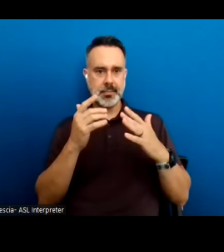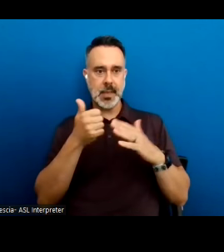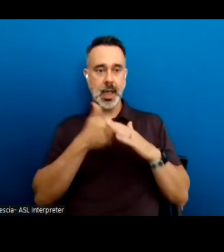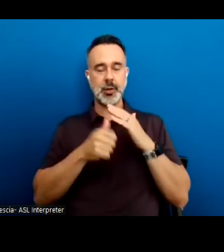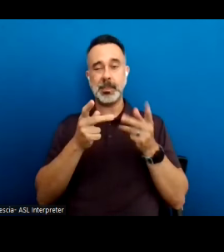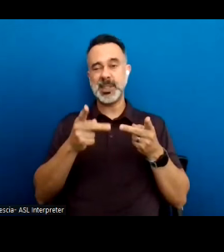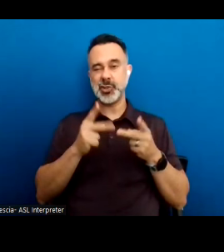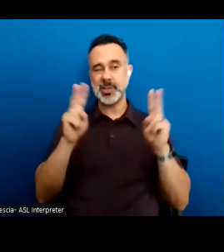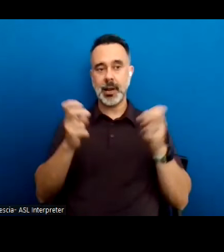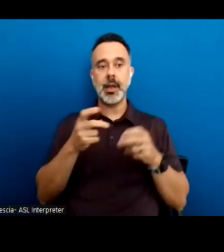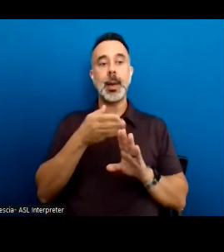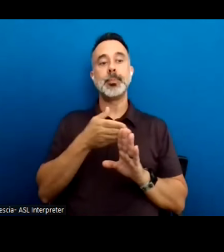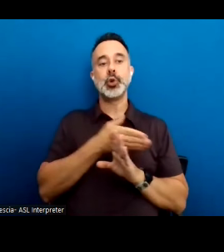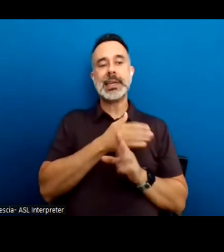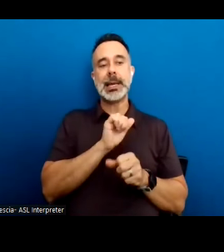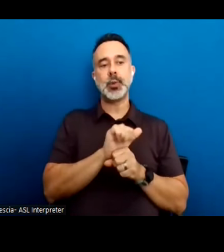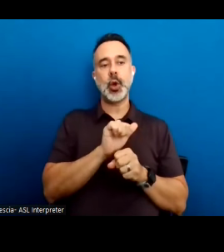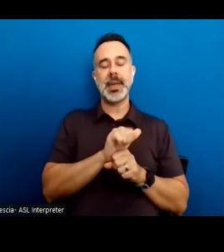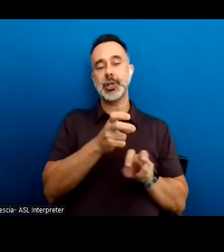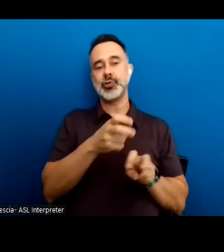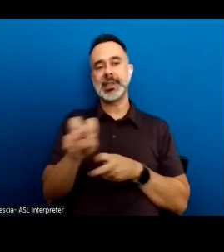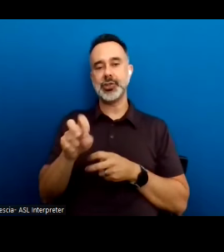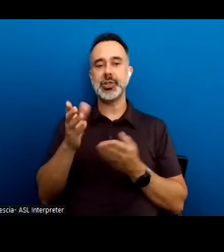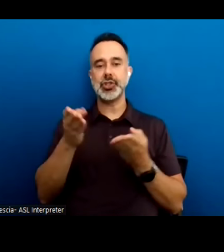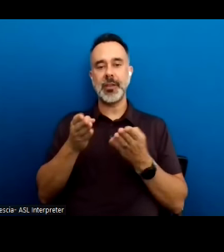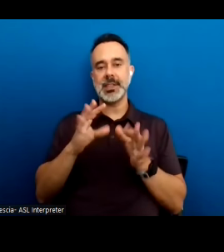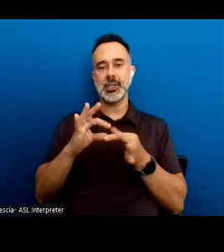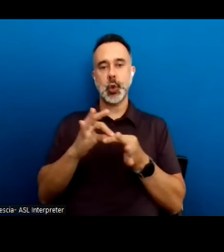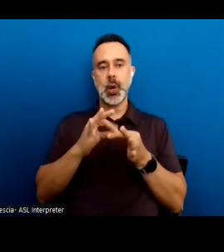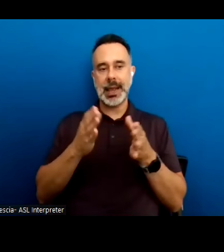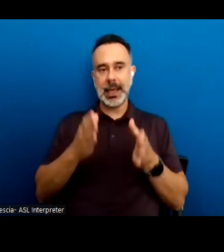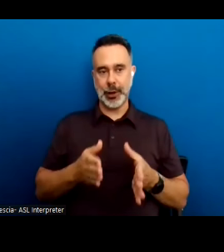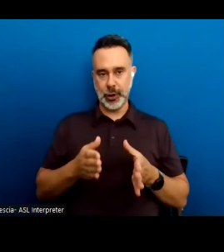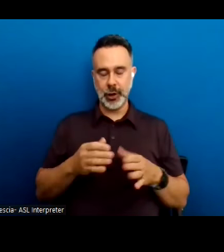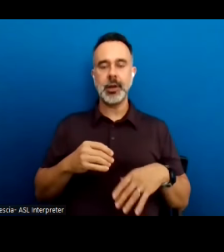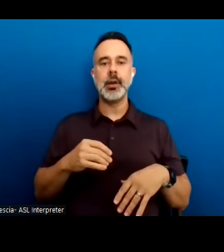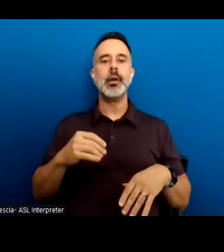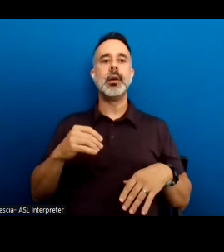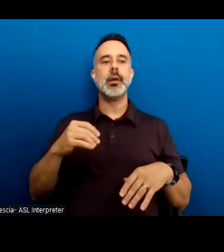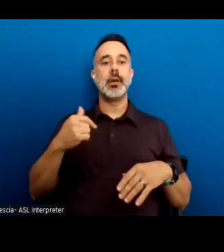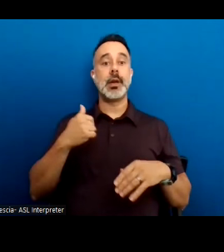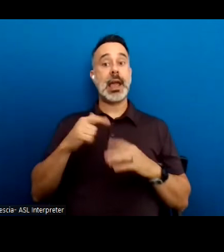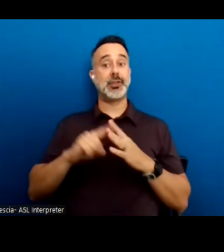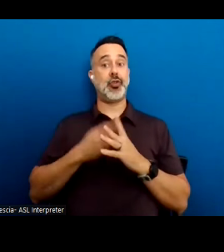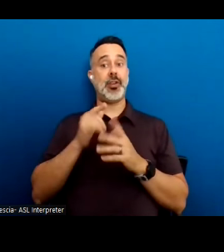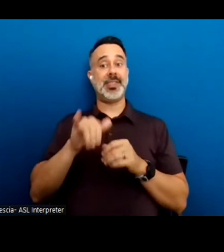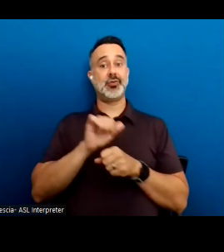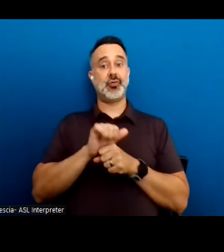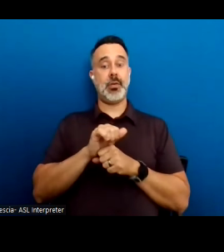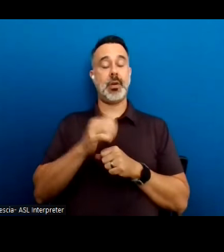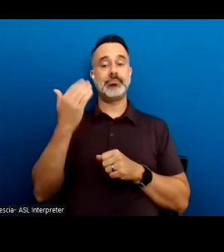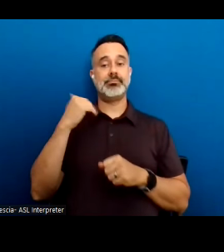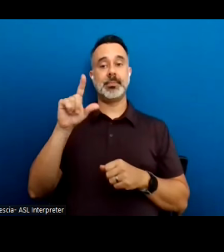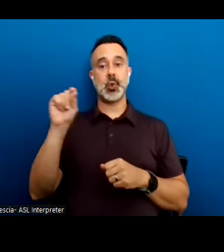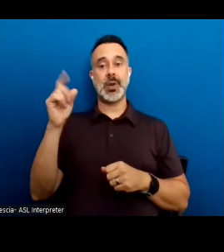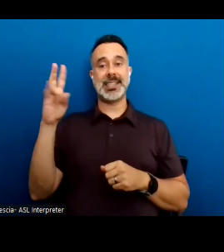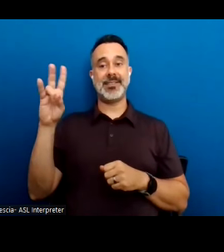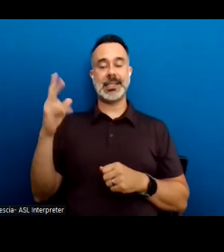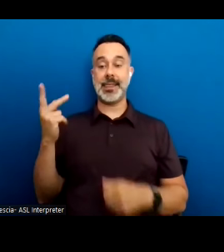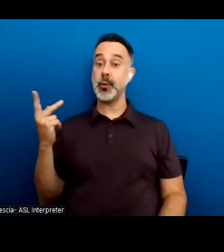of Pre-Employment Transition Service Coordinator. And when I began this job in 2017, there were 2 of